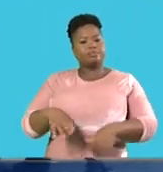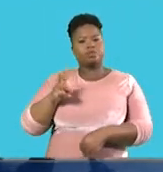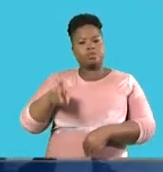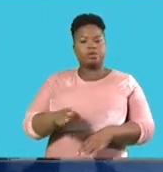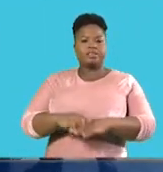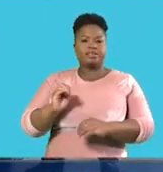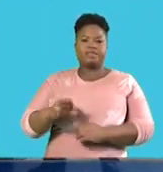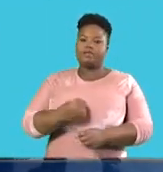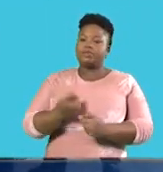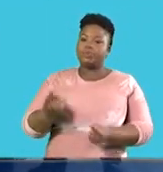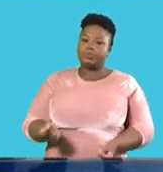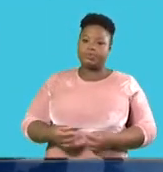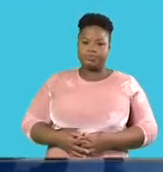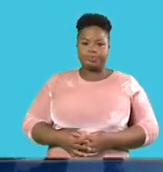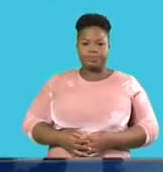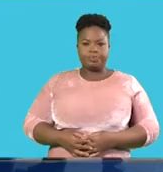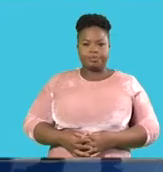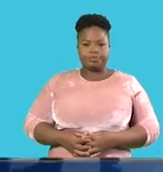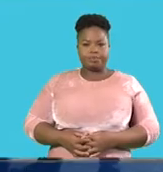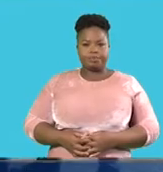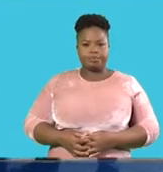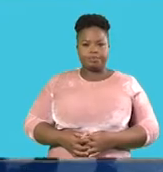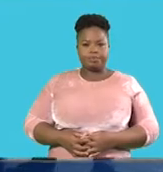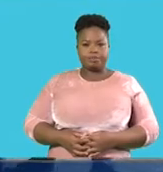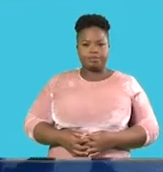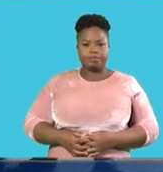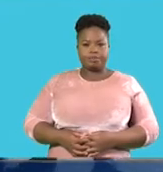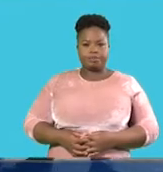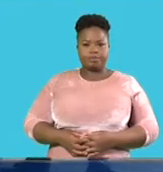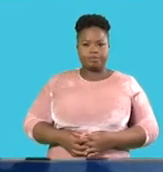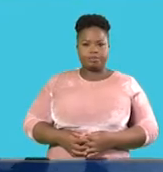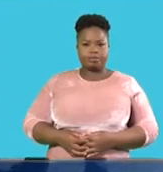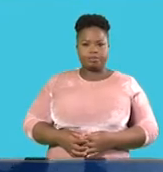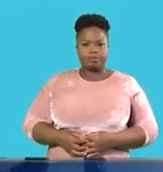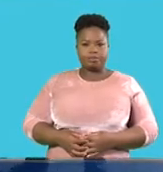should it fail to do so. Tebogo Tabane, reporting for Soweto TV News in Sandton.